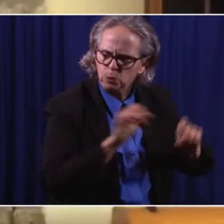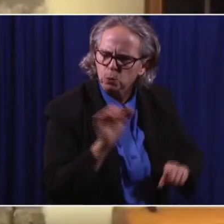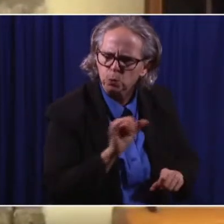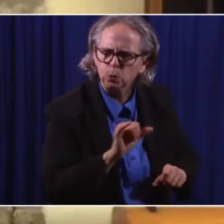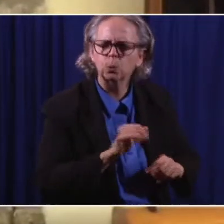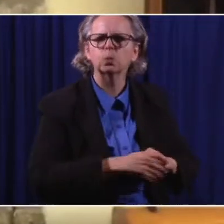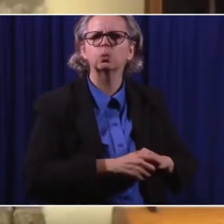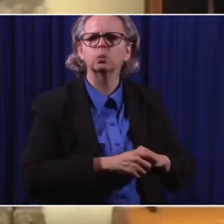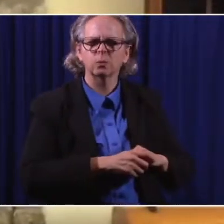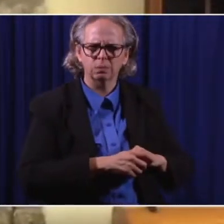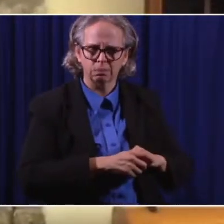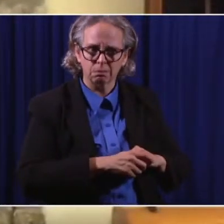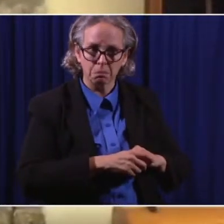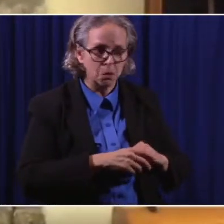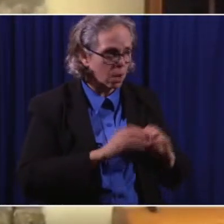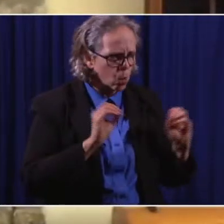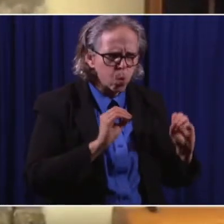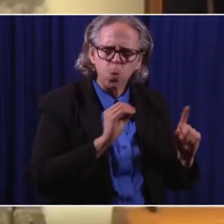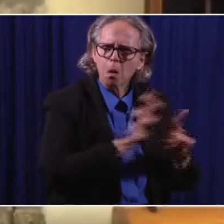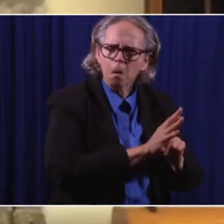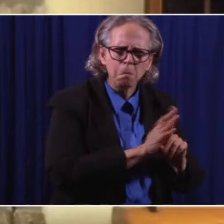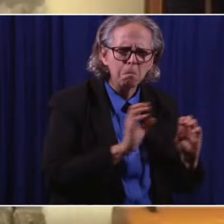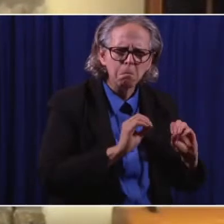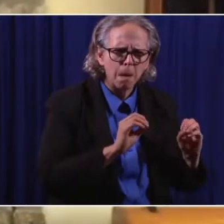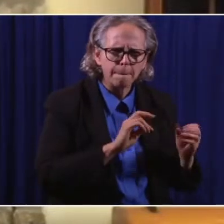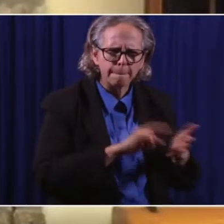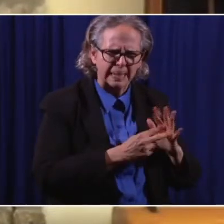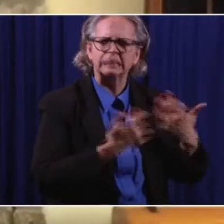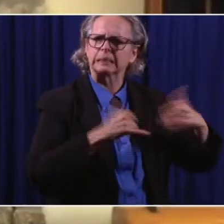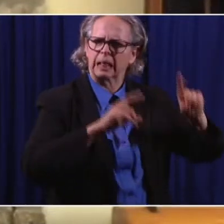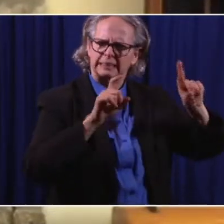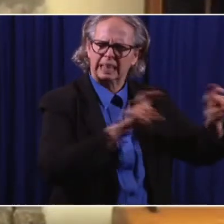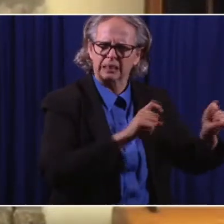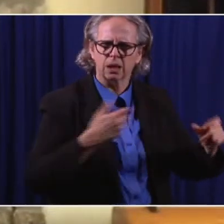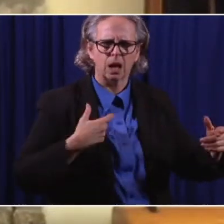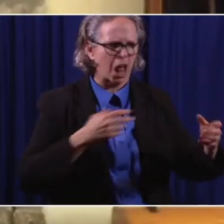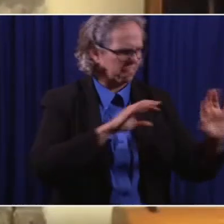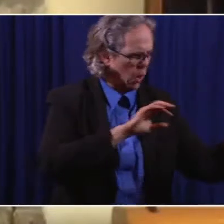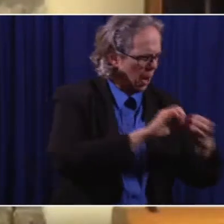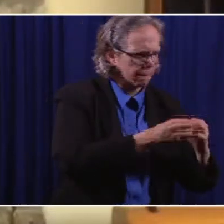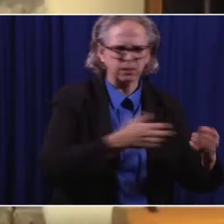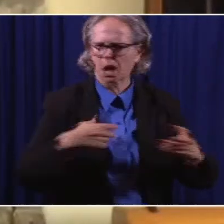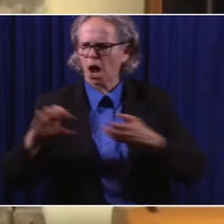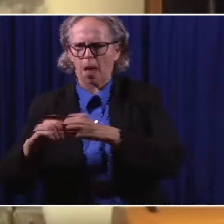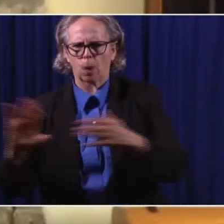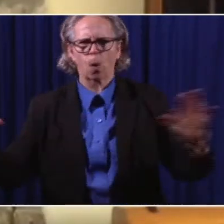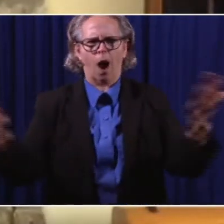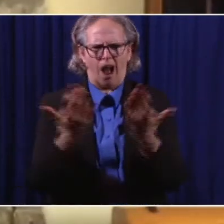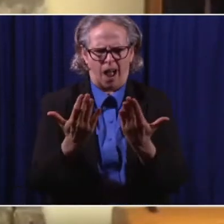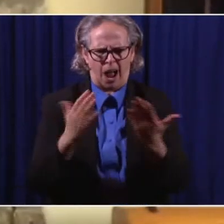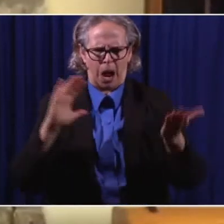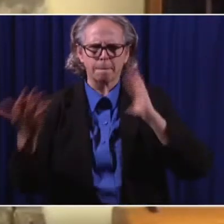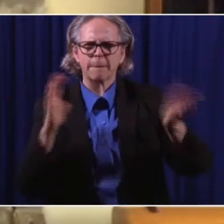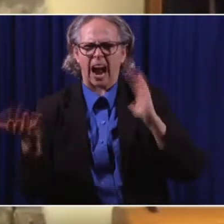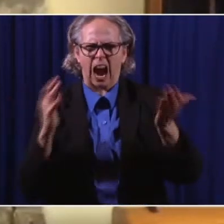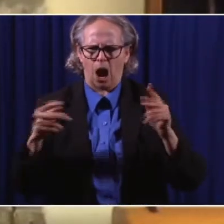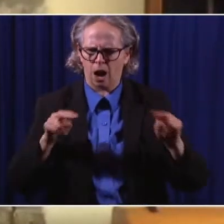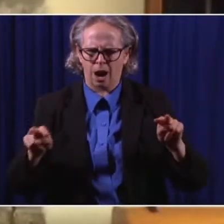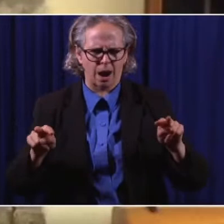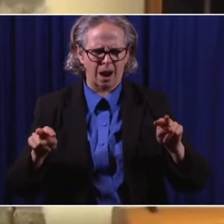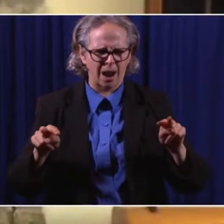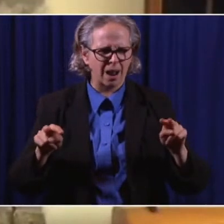not been exposed. And we're going to see what kind of numbers that we see. Because anecdotally, which is all we have